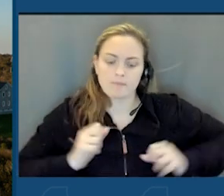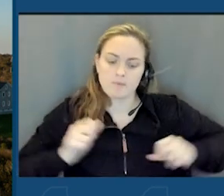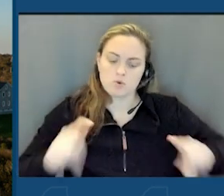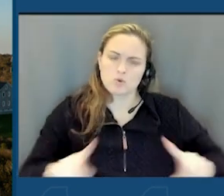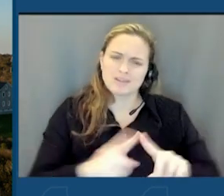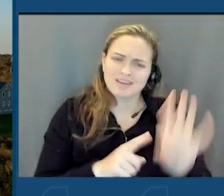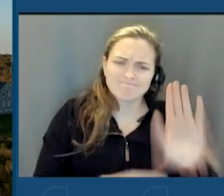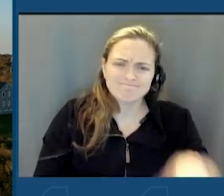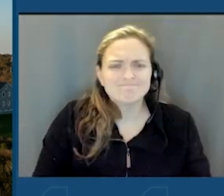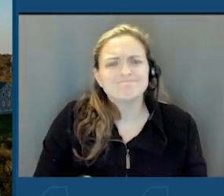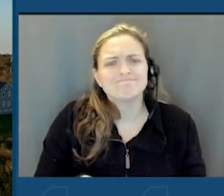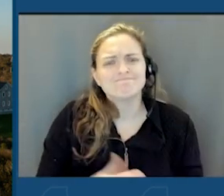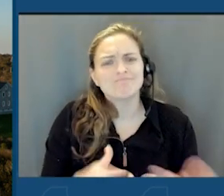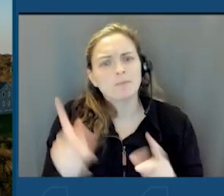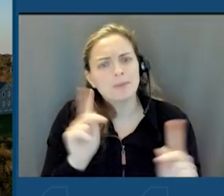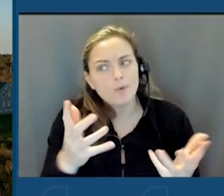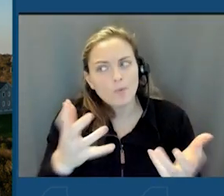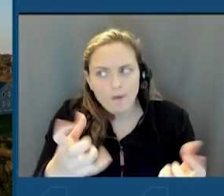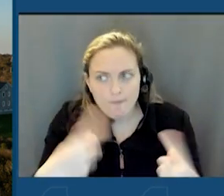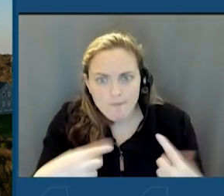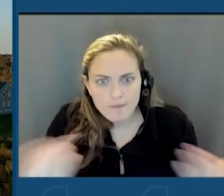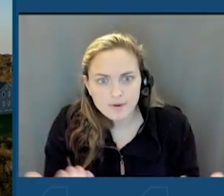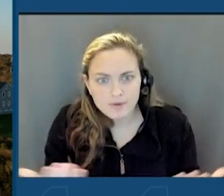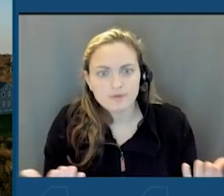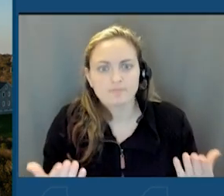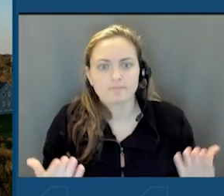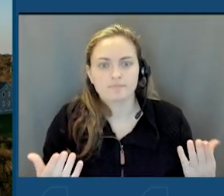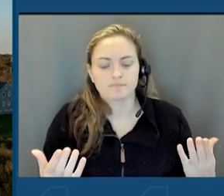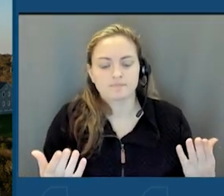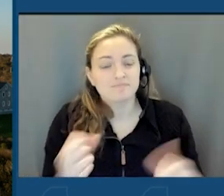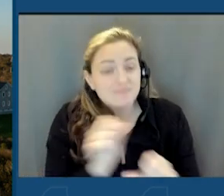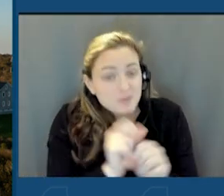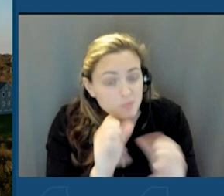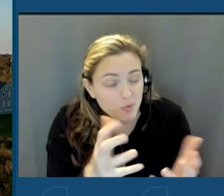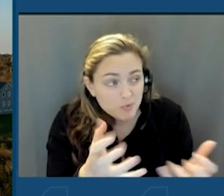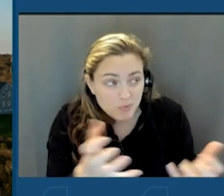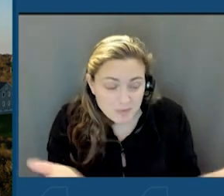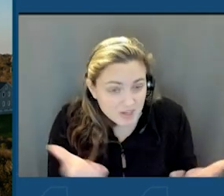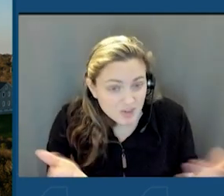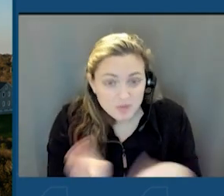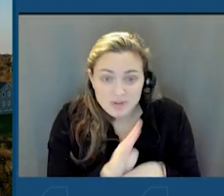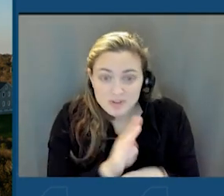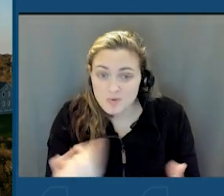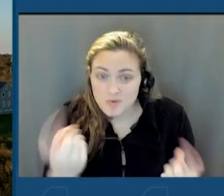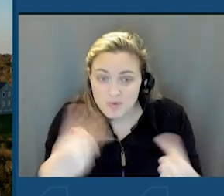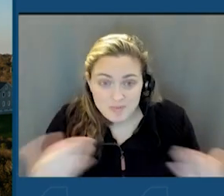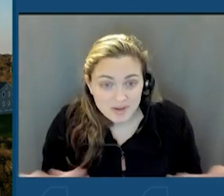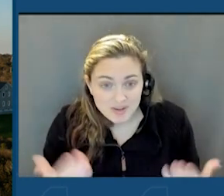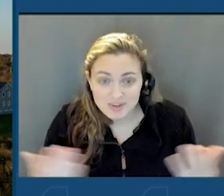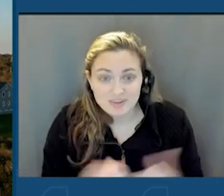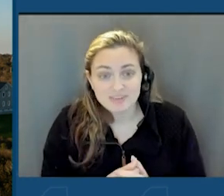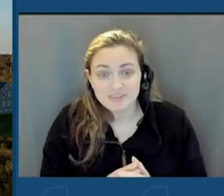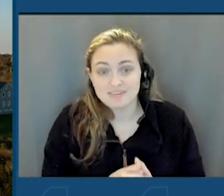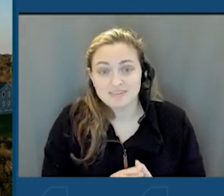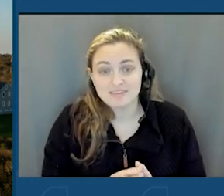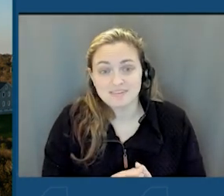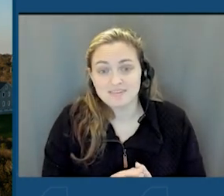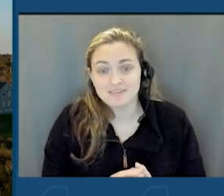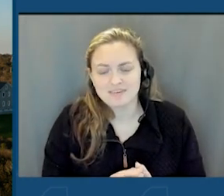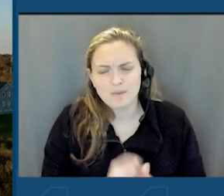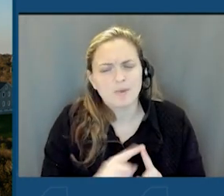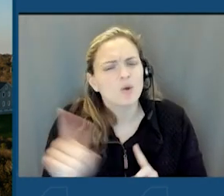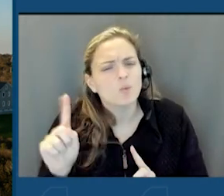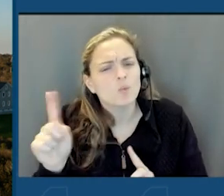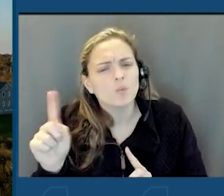what? People want to be here. The employers want to be here. Businesses want to come here. But where are the